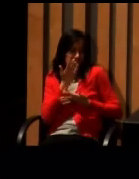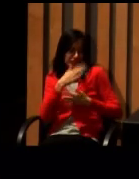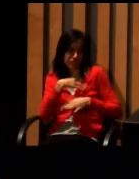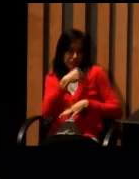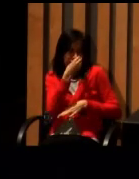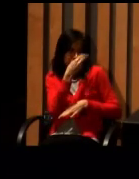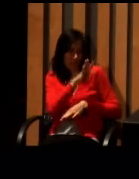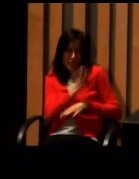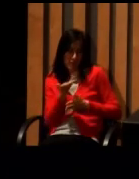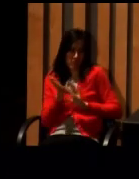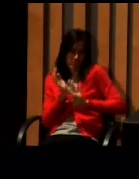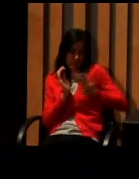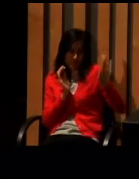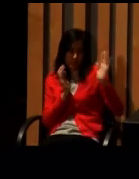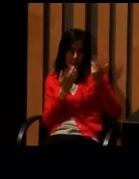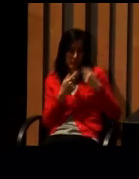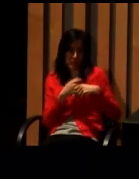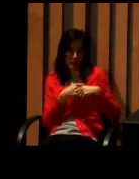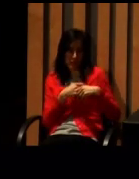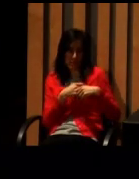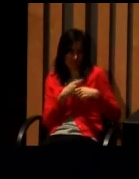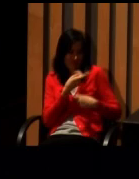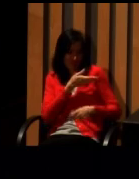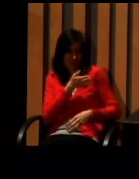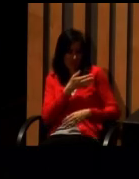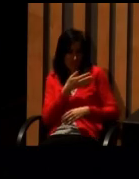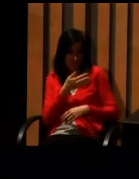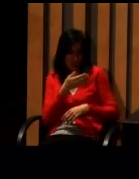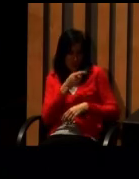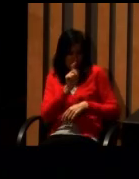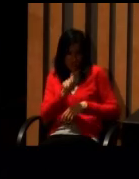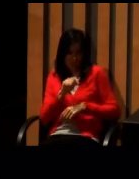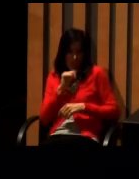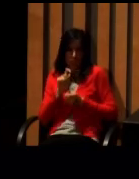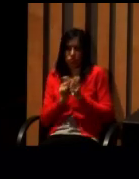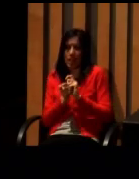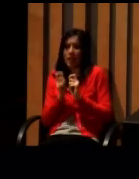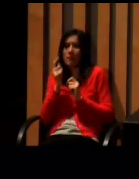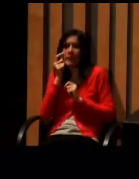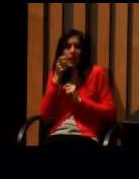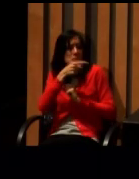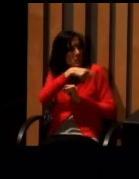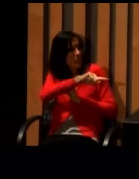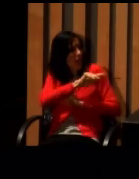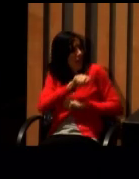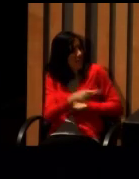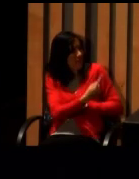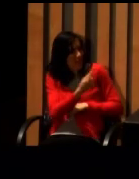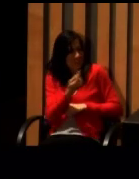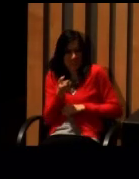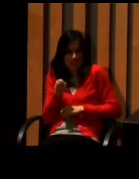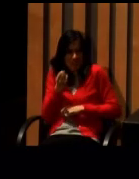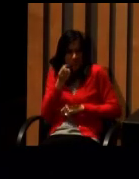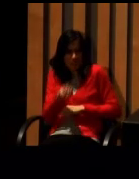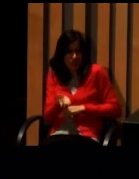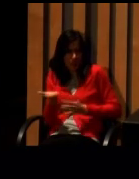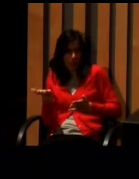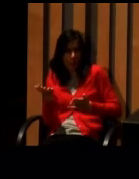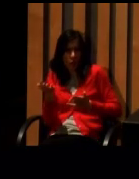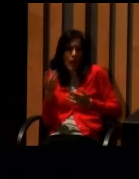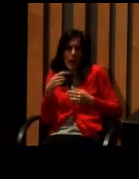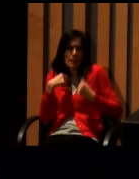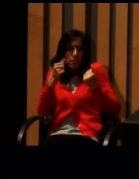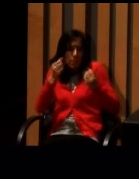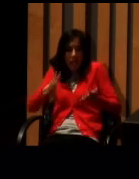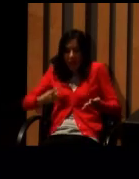that there's backlash against it should be right, and you shouldn't change something just because people are offended by it. Everybody's offended by